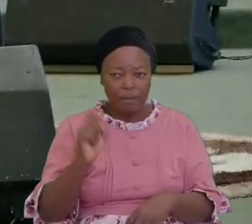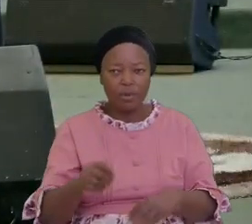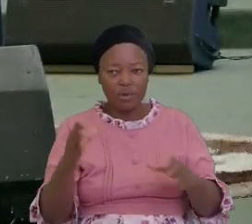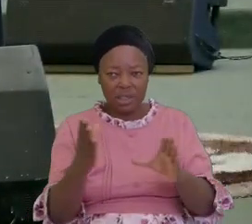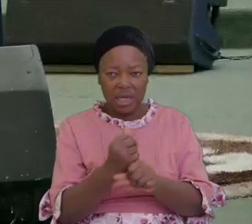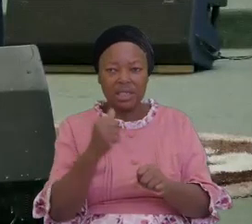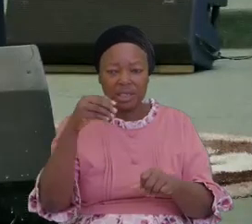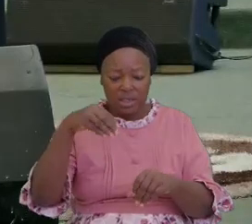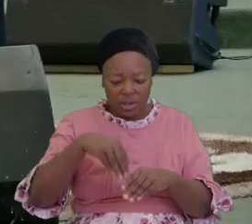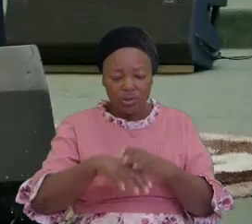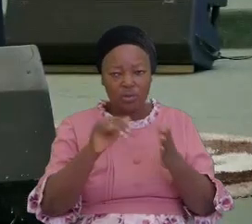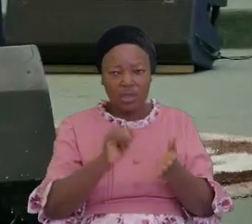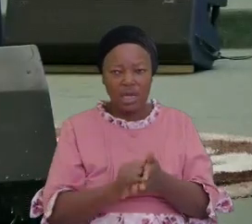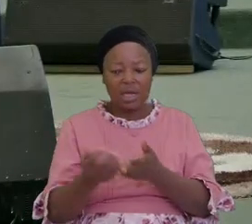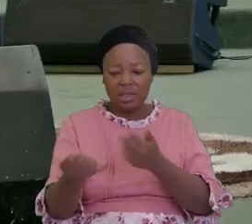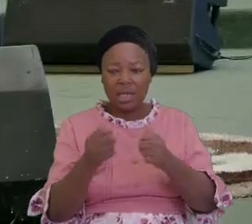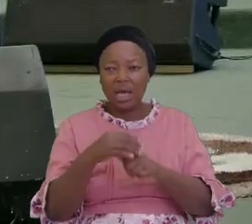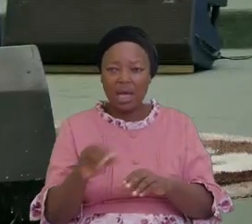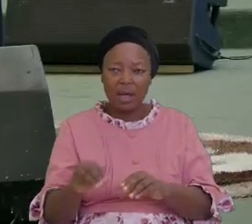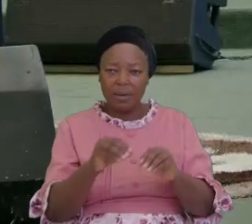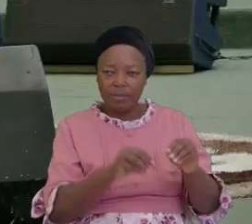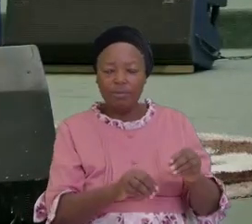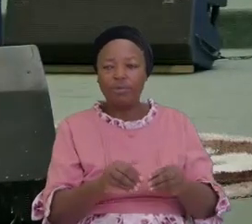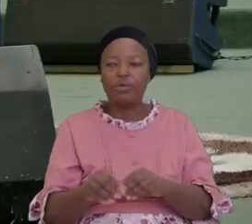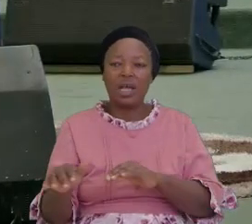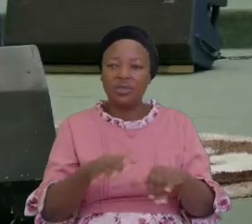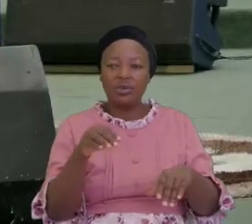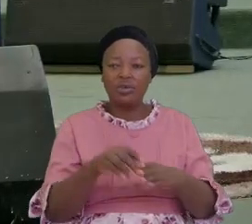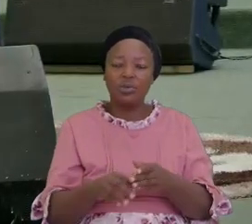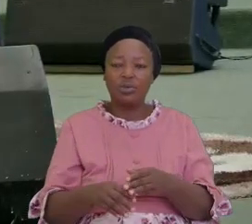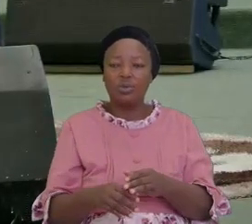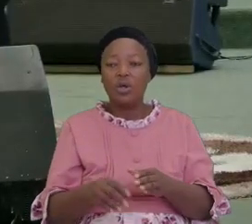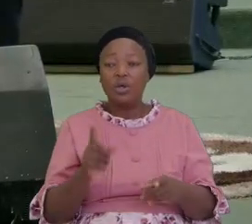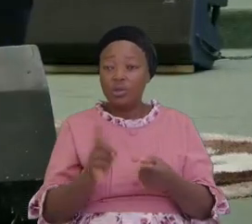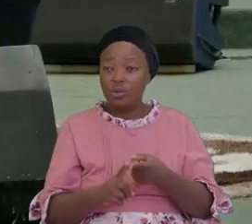put action to his intention.